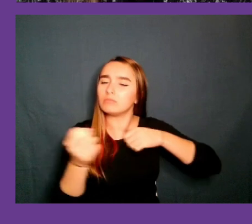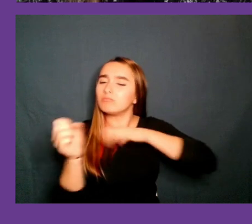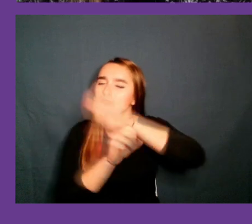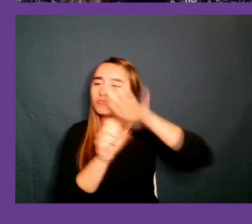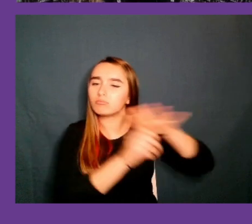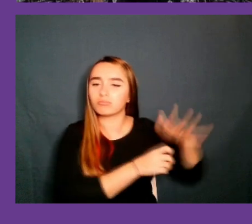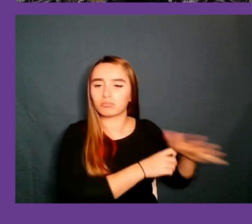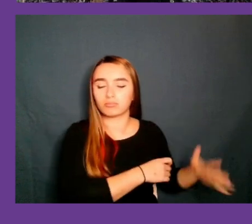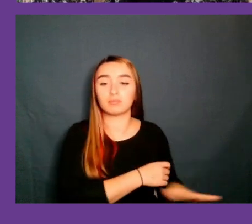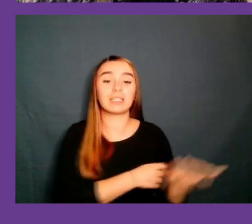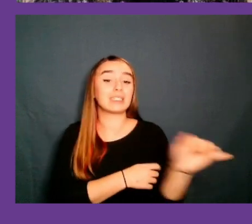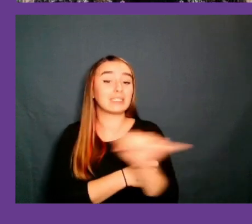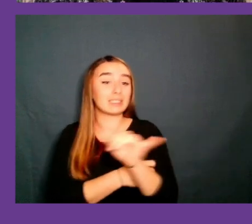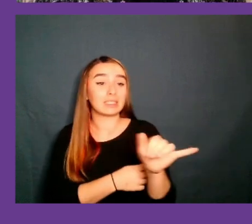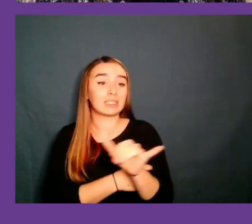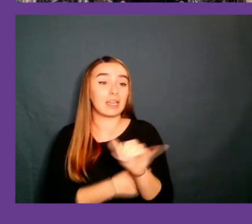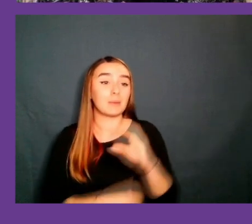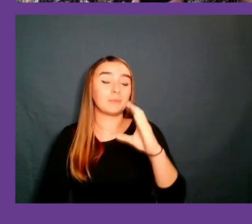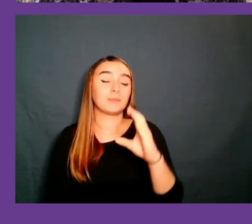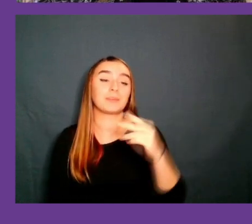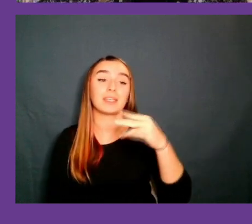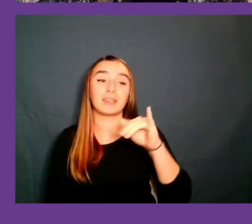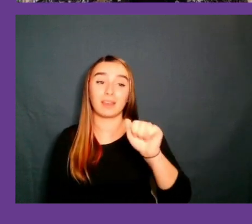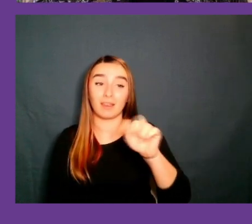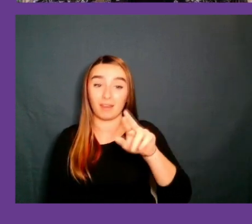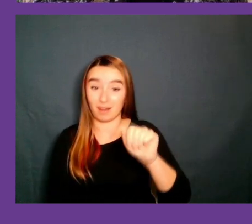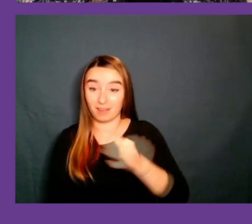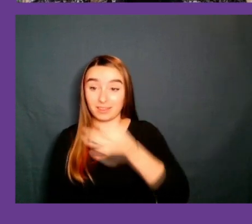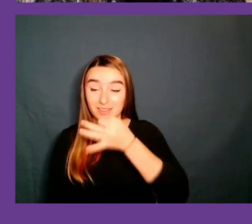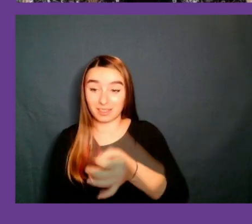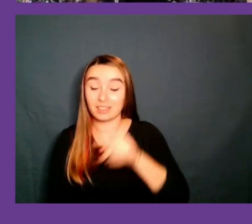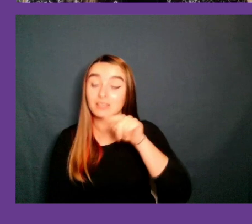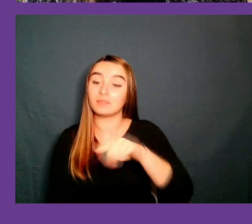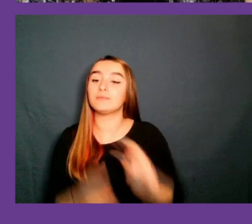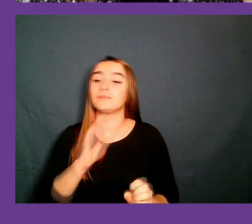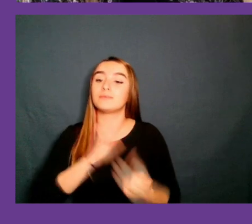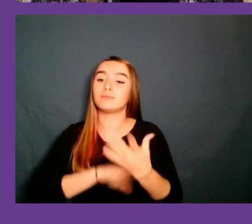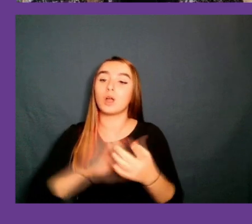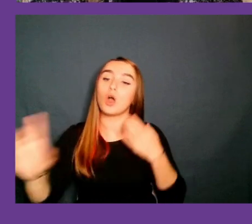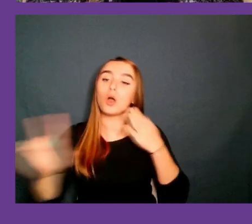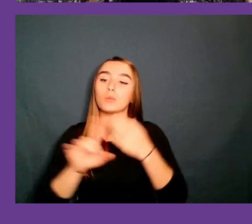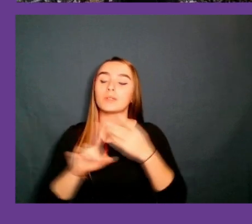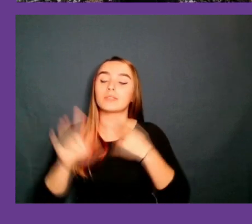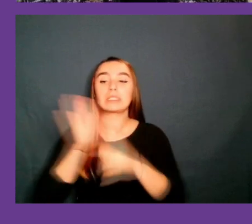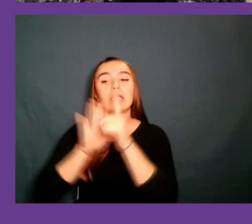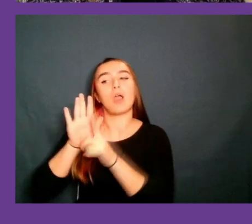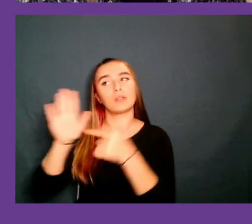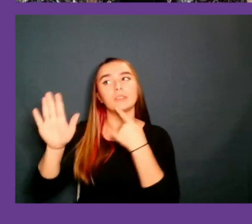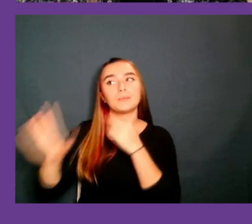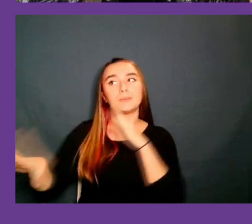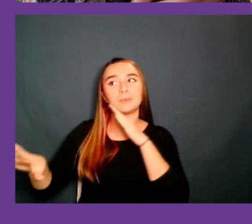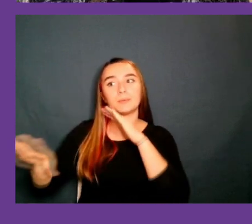As Chiara mentioned, it was originally developed to support the procurement directive. And then it